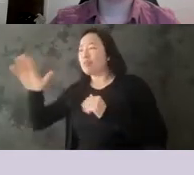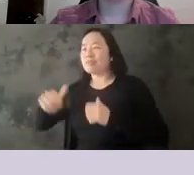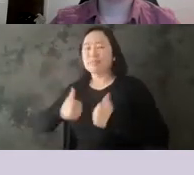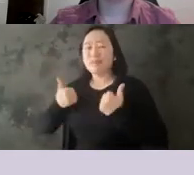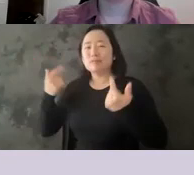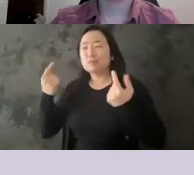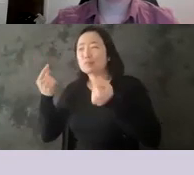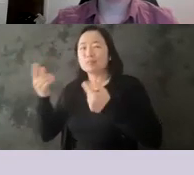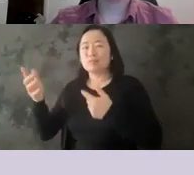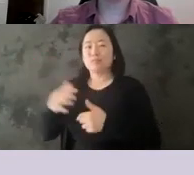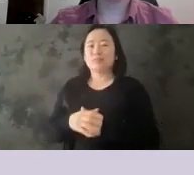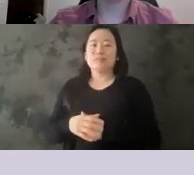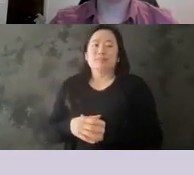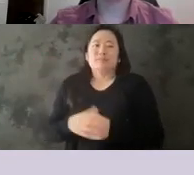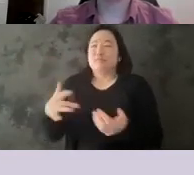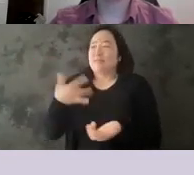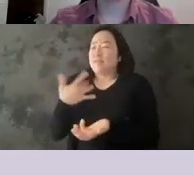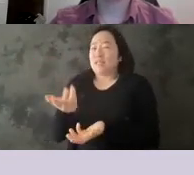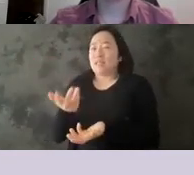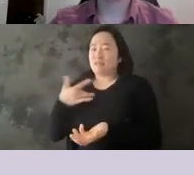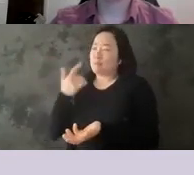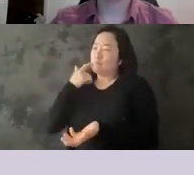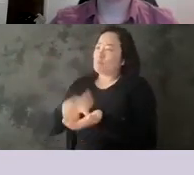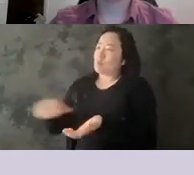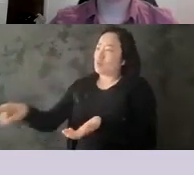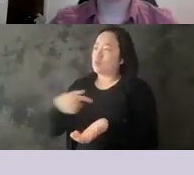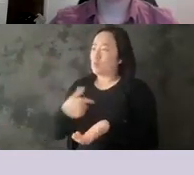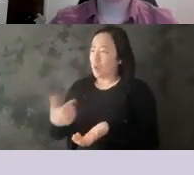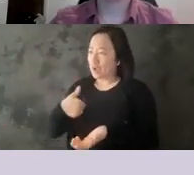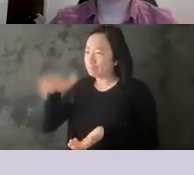on the importance of feeling seen, feeling heard, and respected